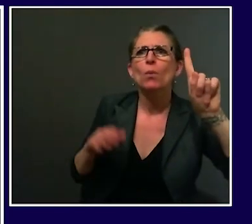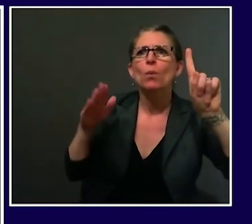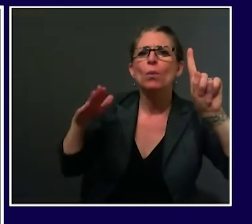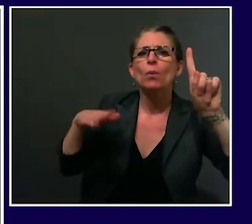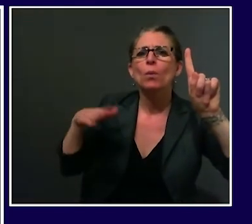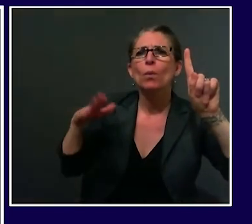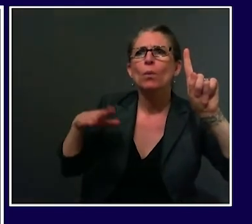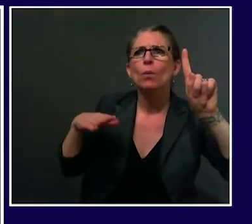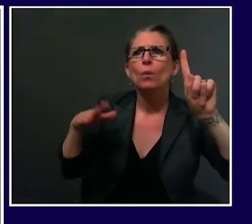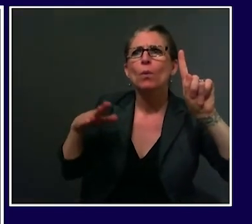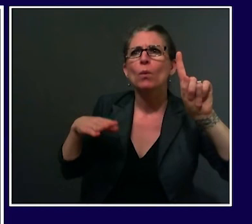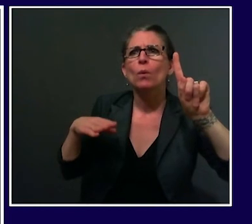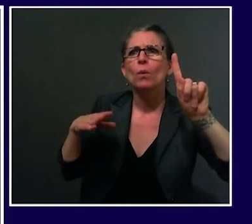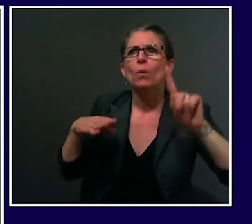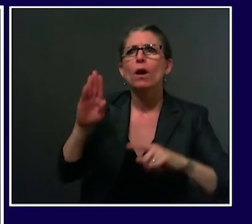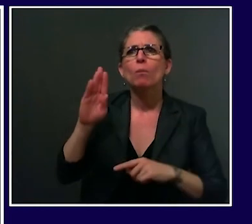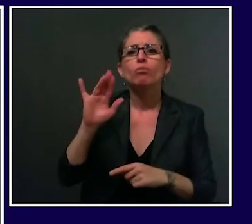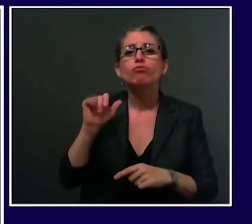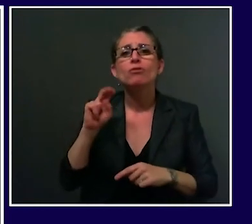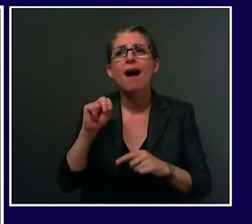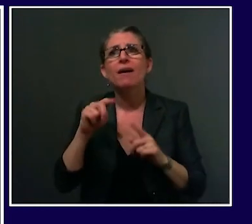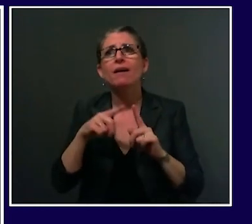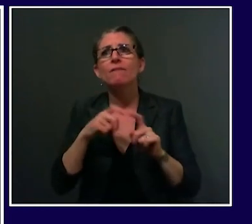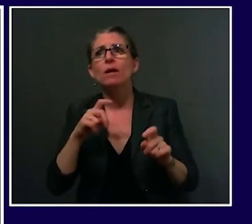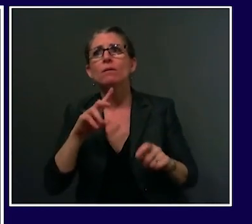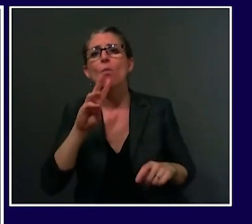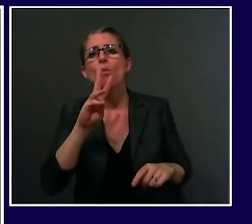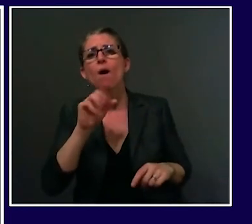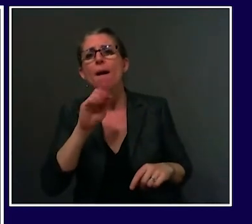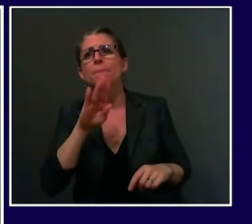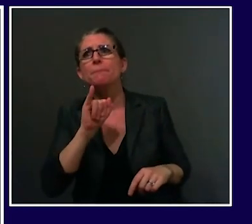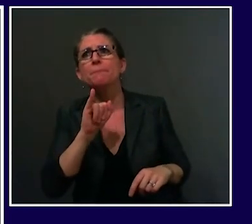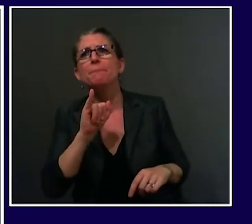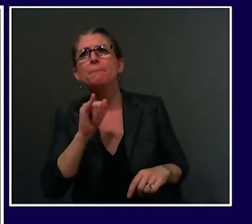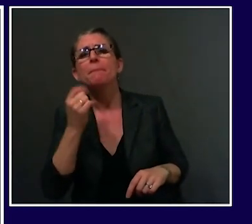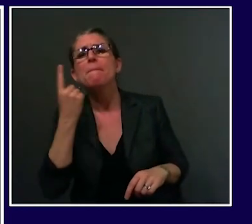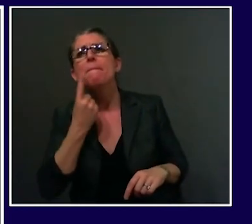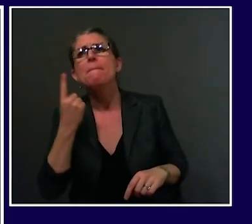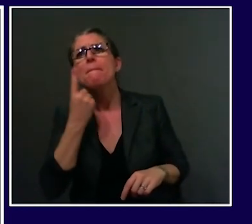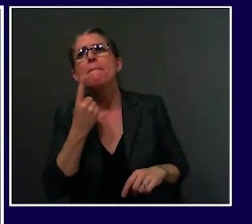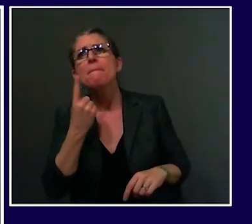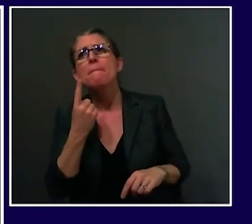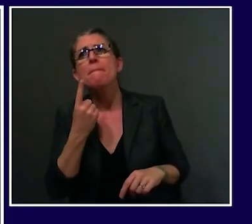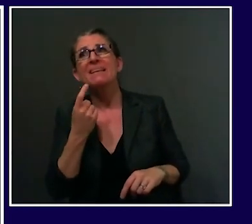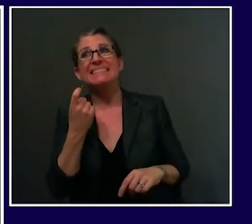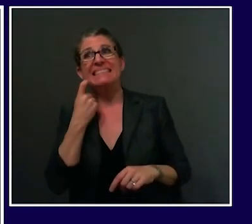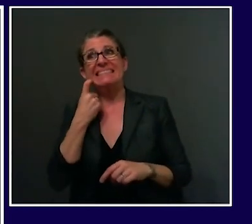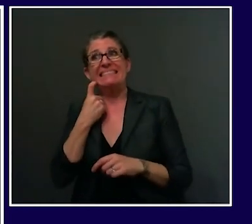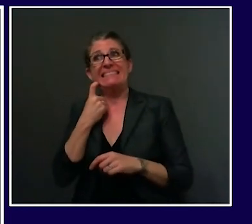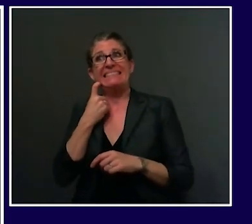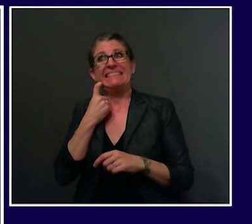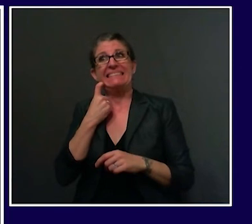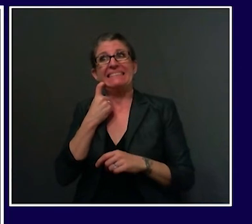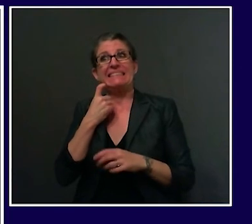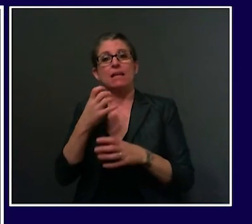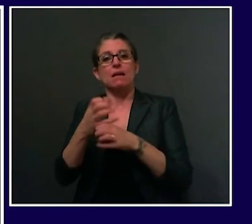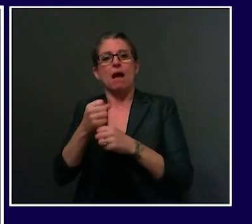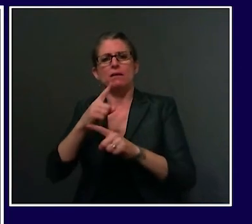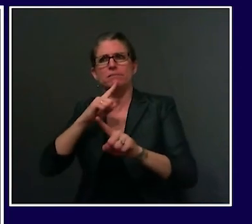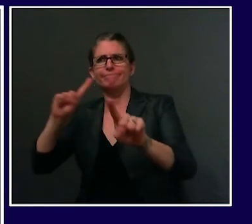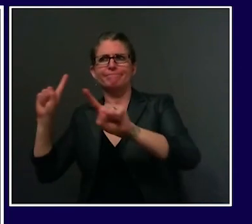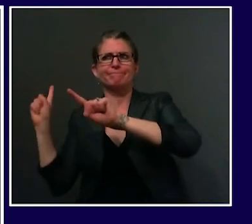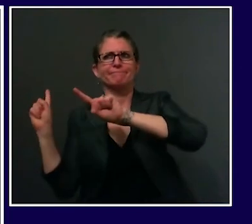here. Before you wrap up, I wonder, we all just received an executive order from Governor Mills' press people